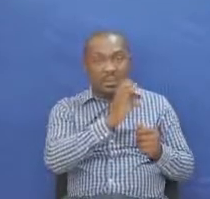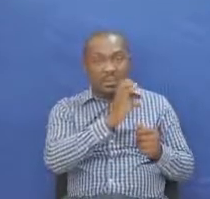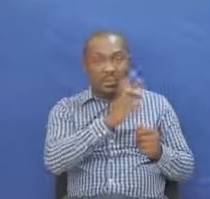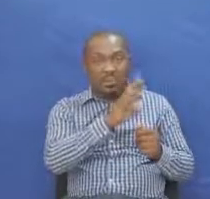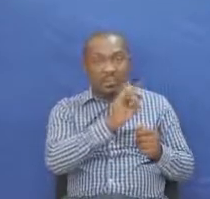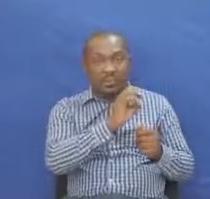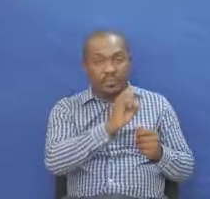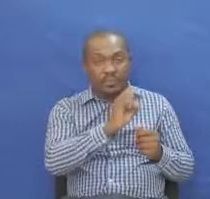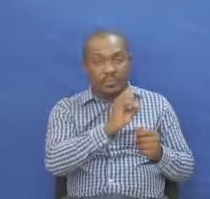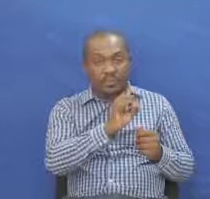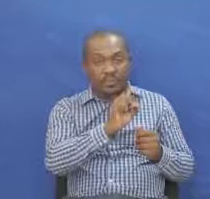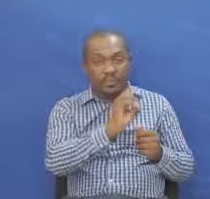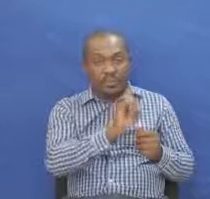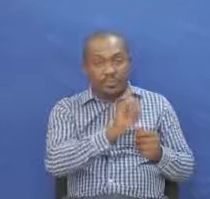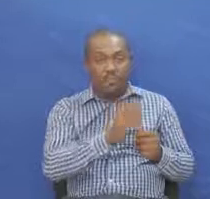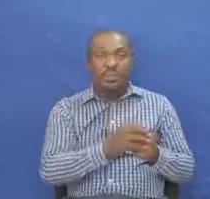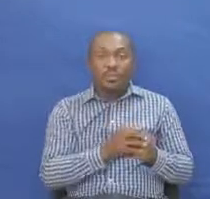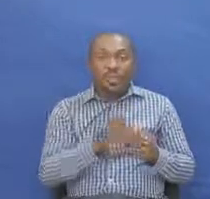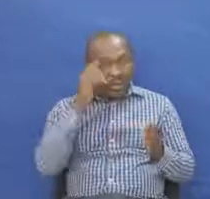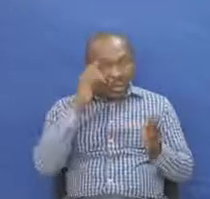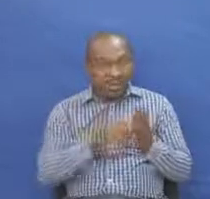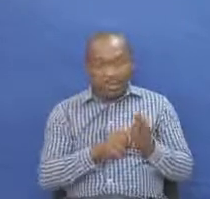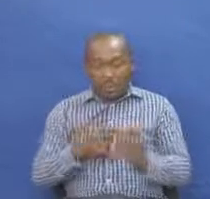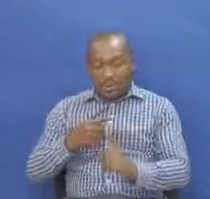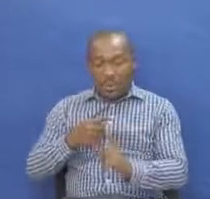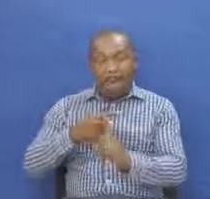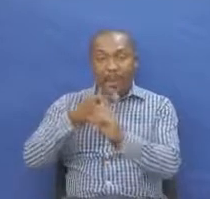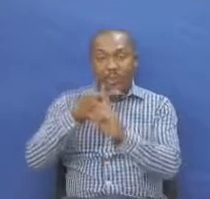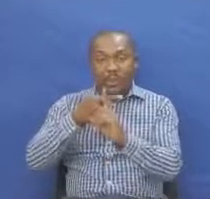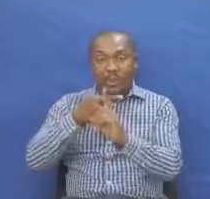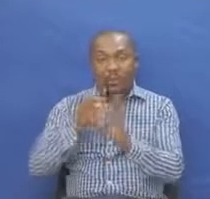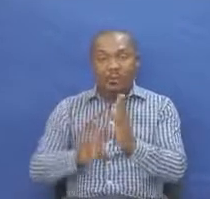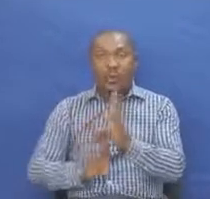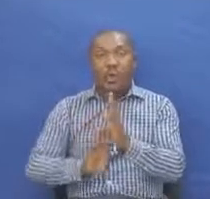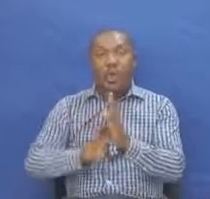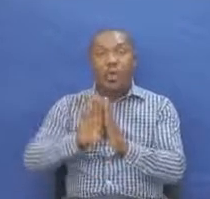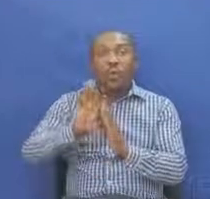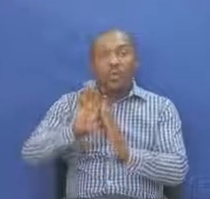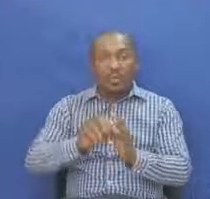this is the growth which is referred to as positive growth.